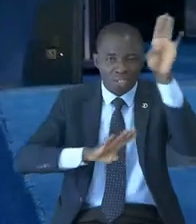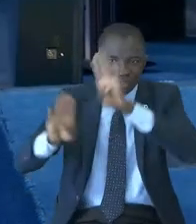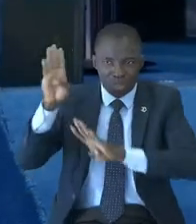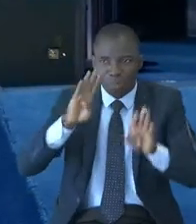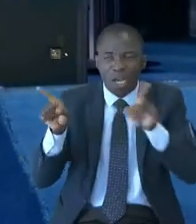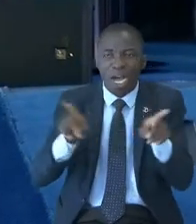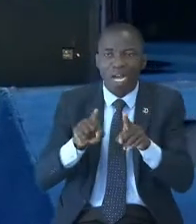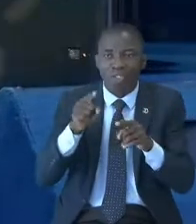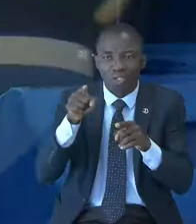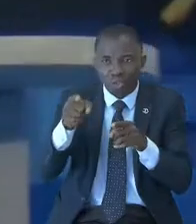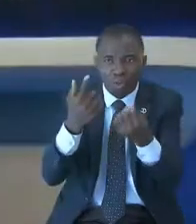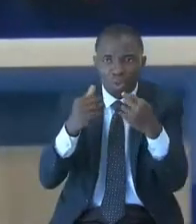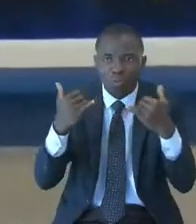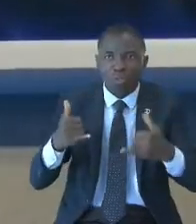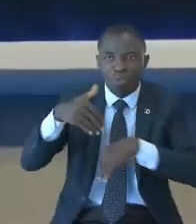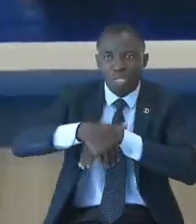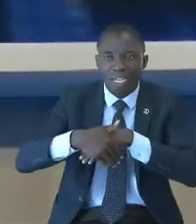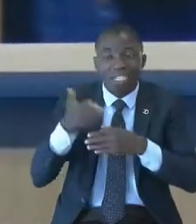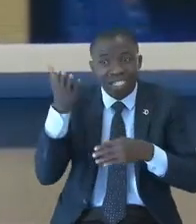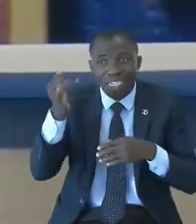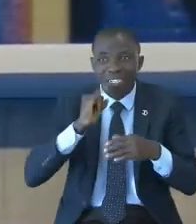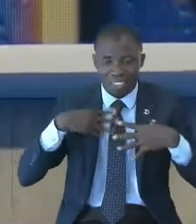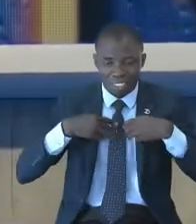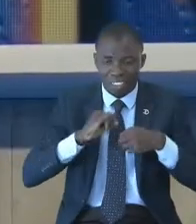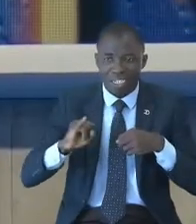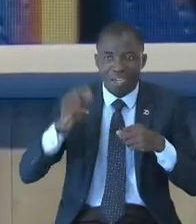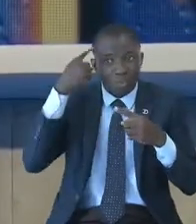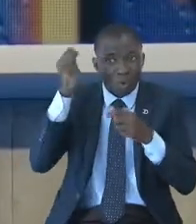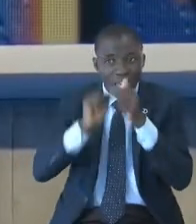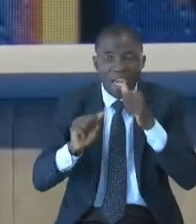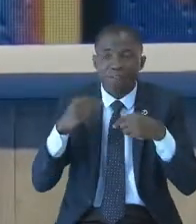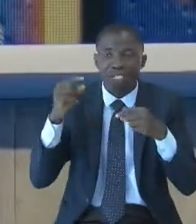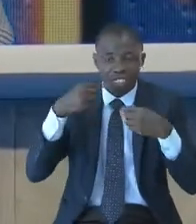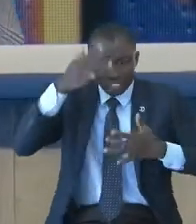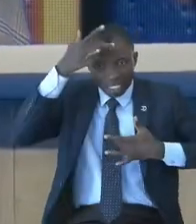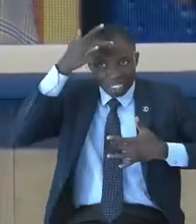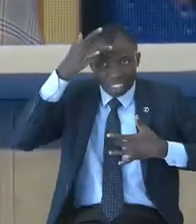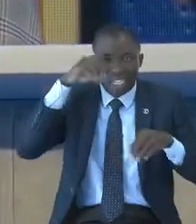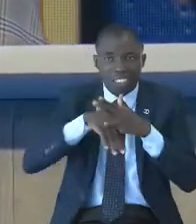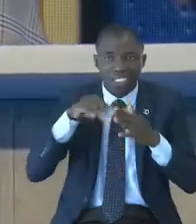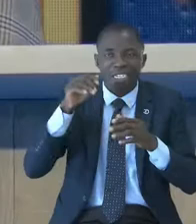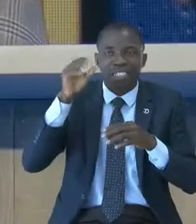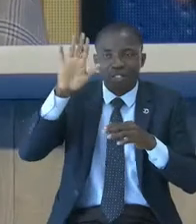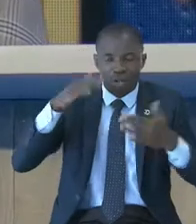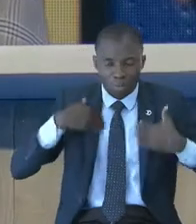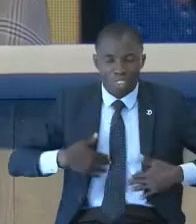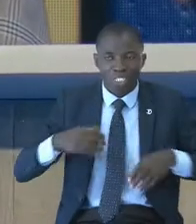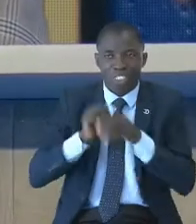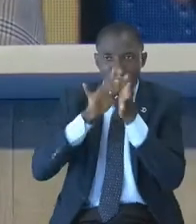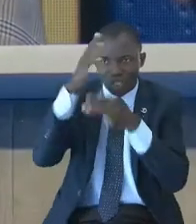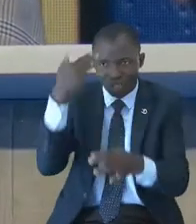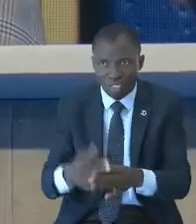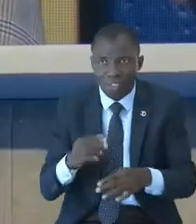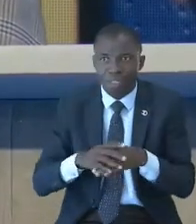come tonight, there is healing for every sickness in your body. Blind